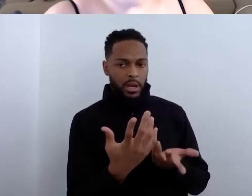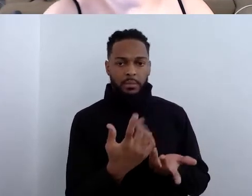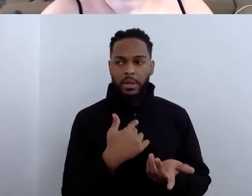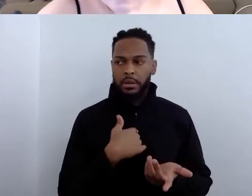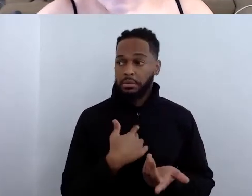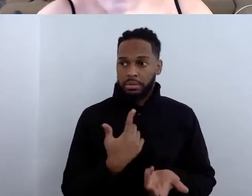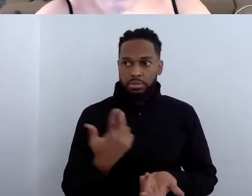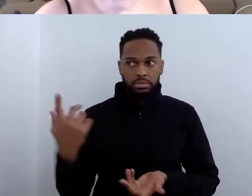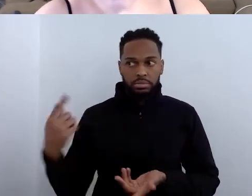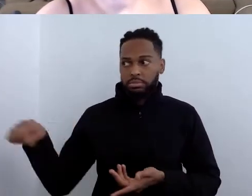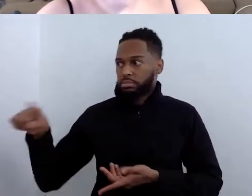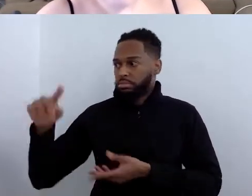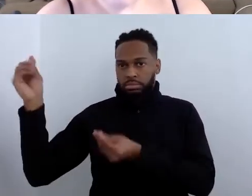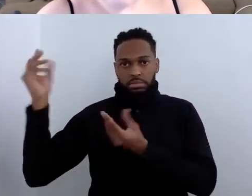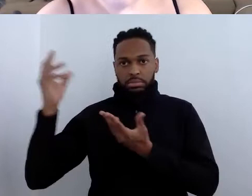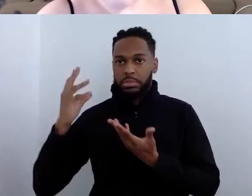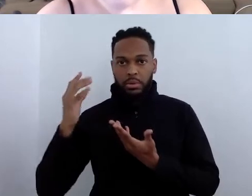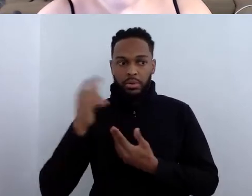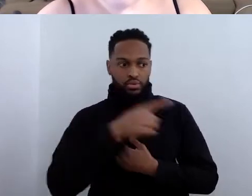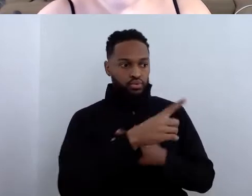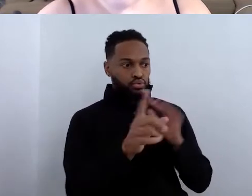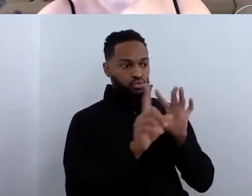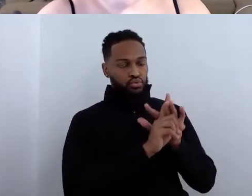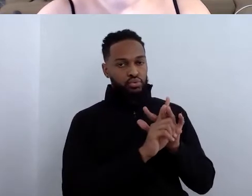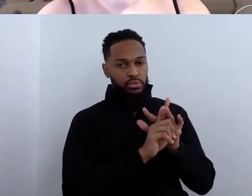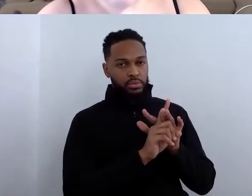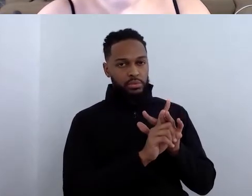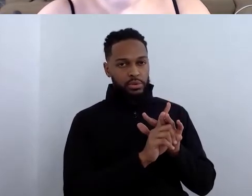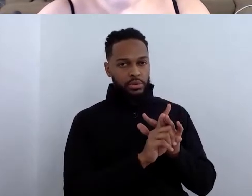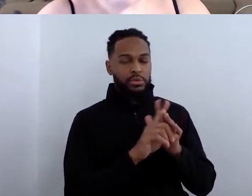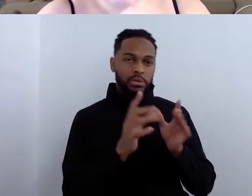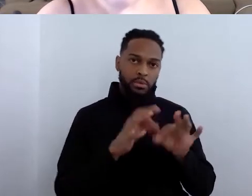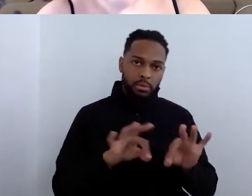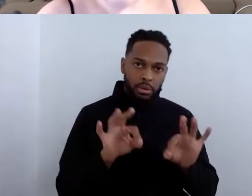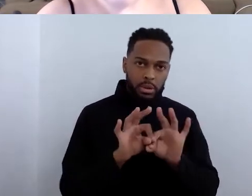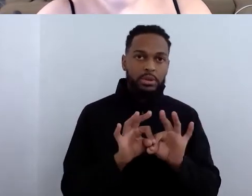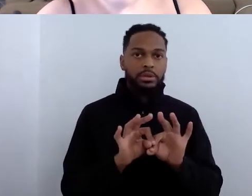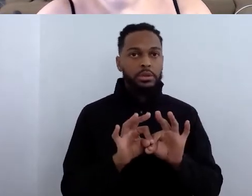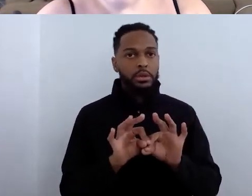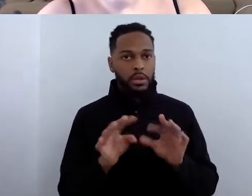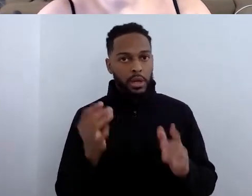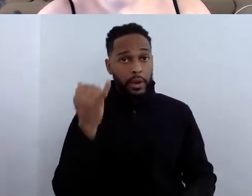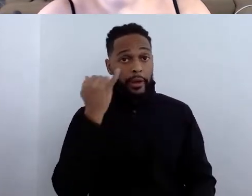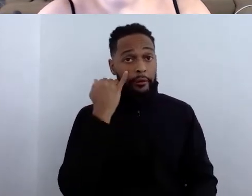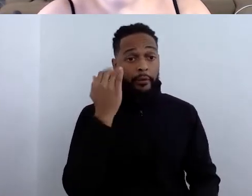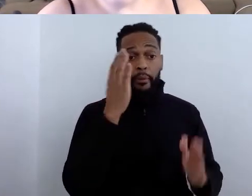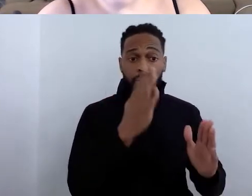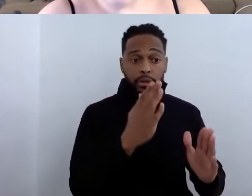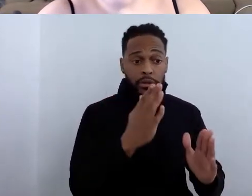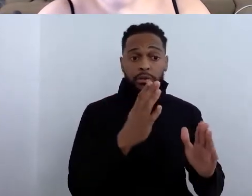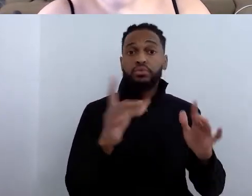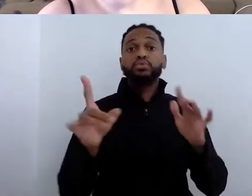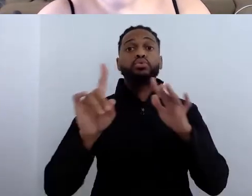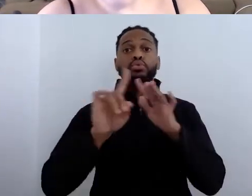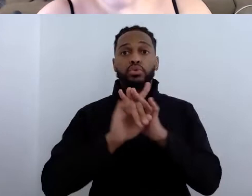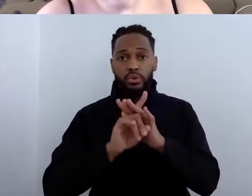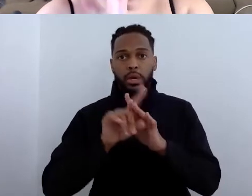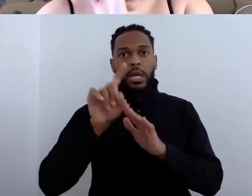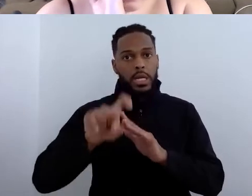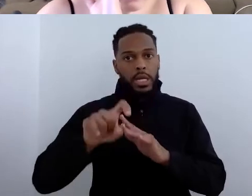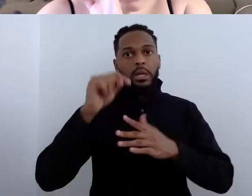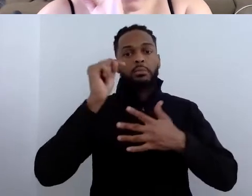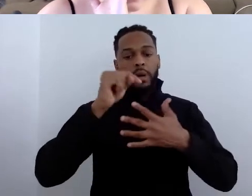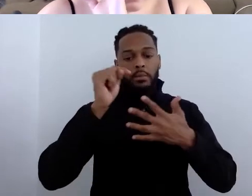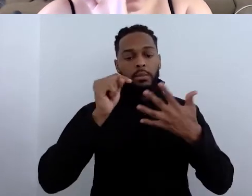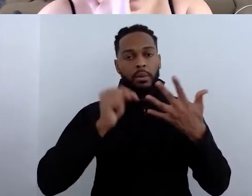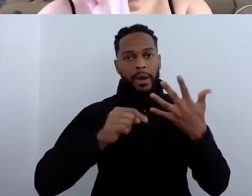we can anticipate these kinds of needs and let the other doctors know this is what this person will need, and explain